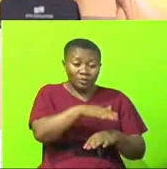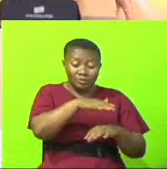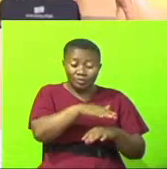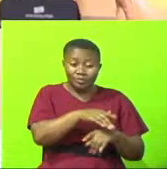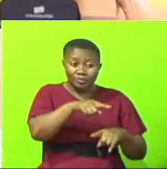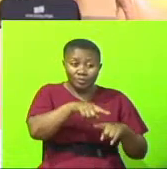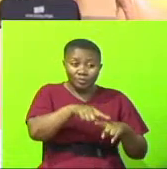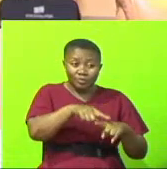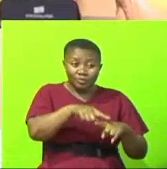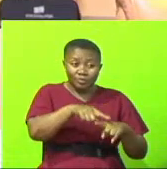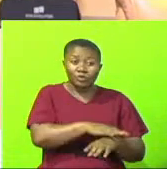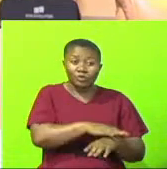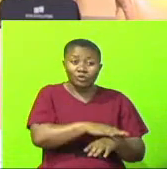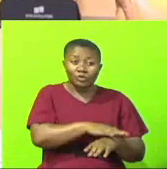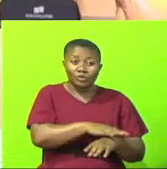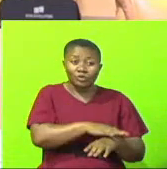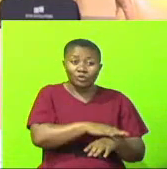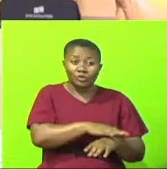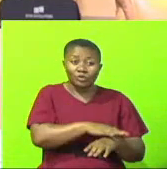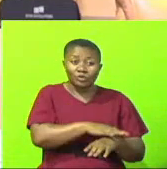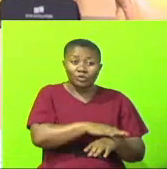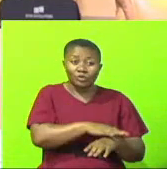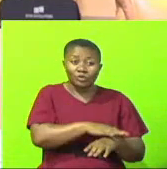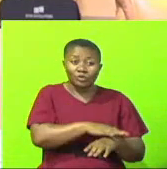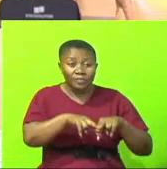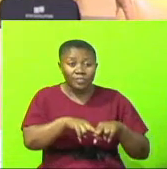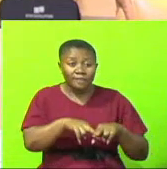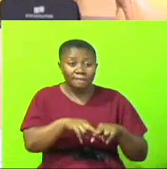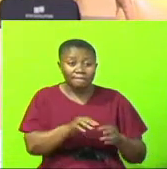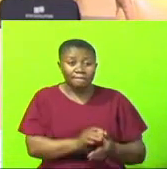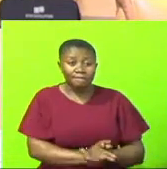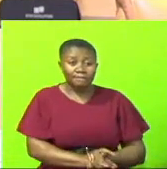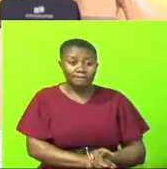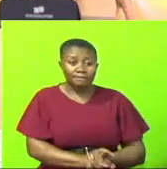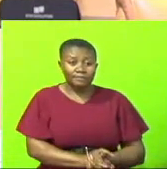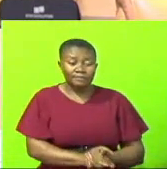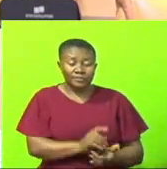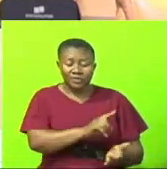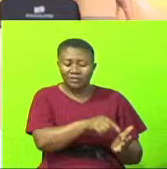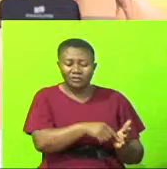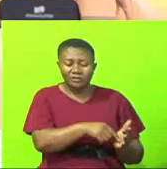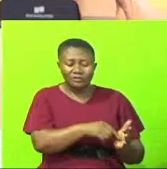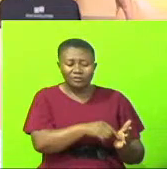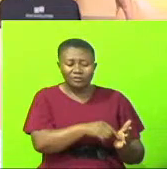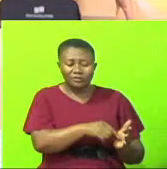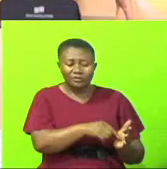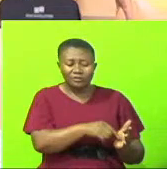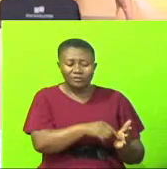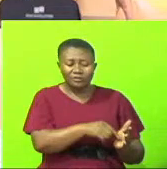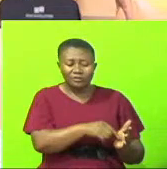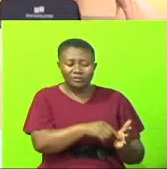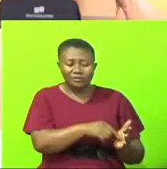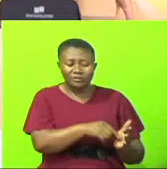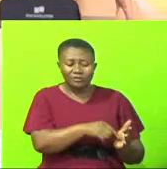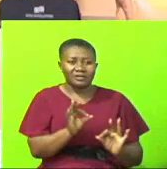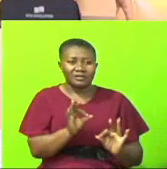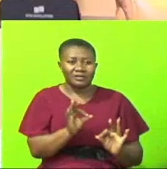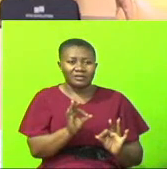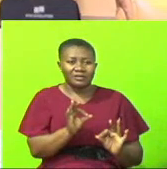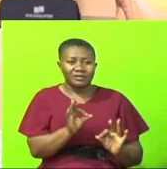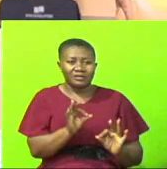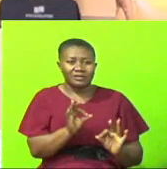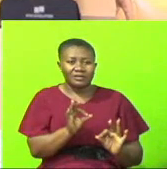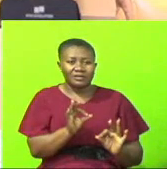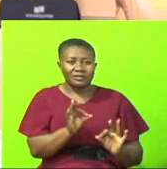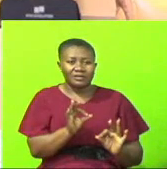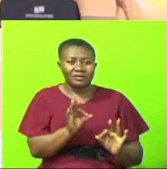Mr. Speaker, I need to be protected from the heckling by the majority leader. This is not fair. When he was speaking, he was waxing lyrical